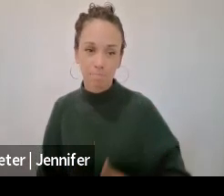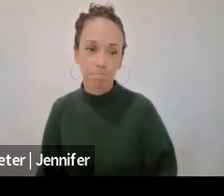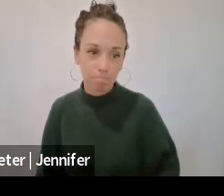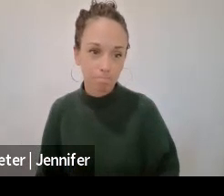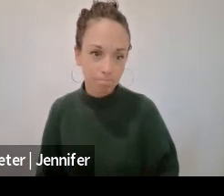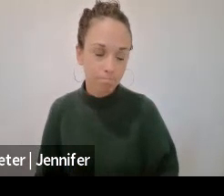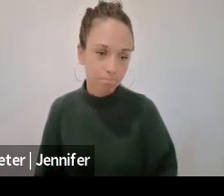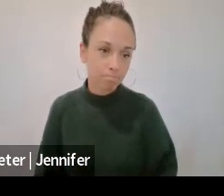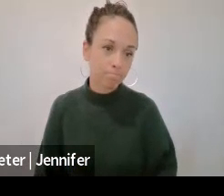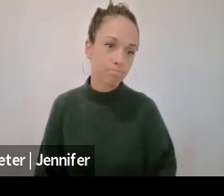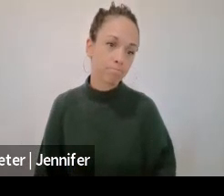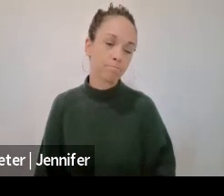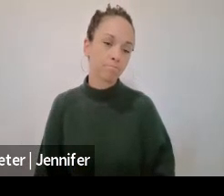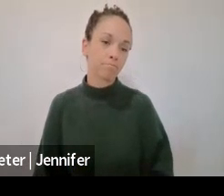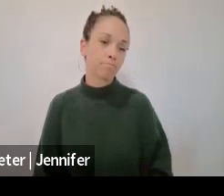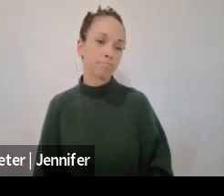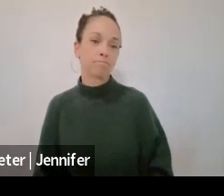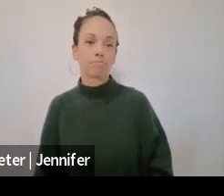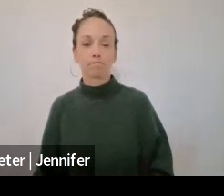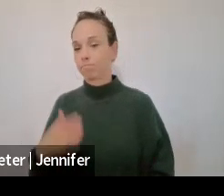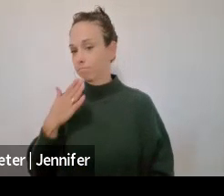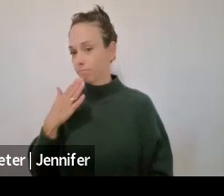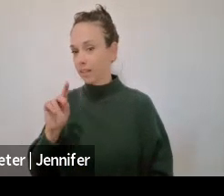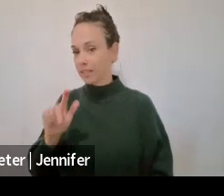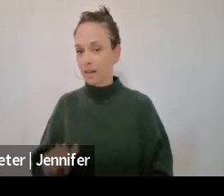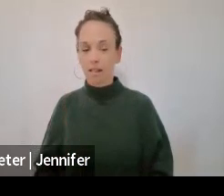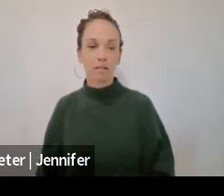Oh, yeah, sorry. Okay, thanks, Daniella.